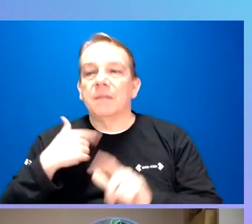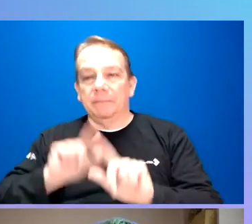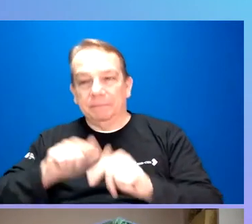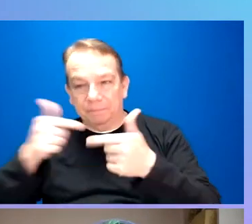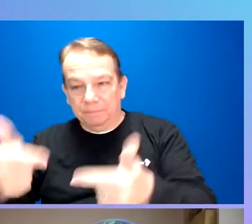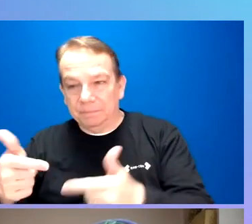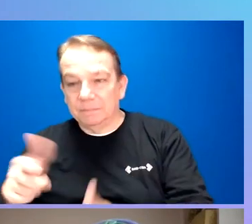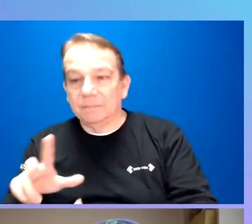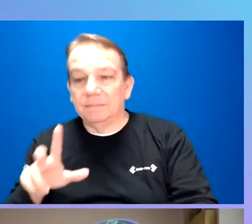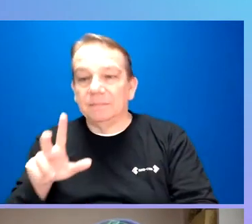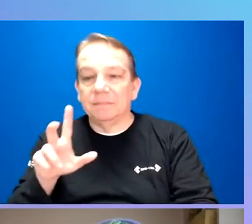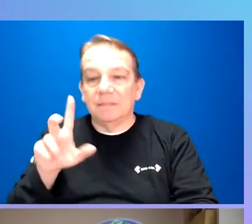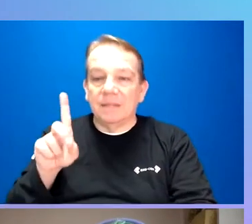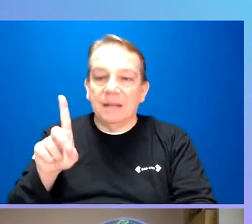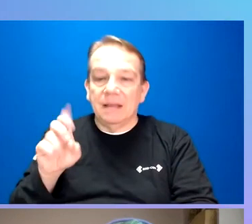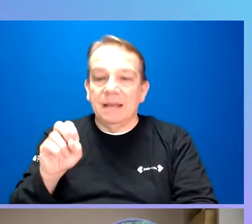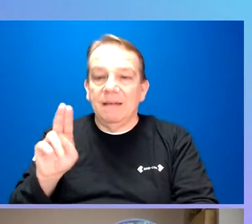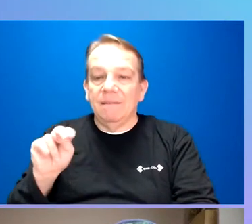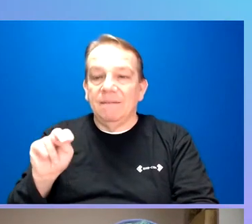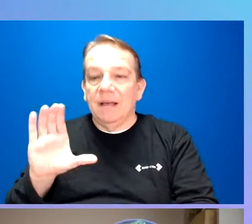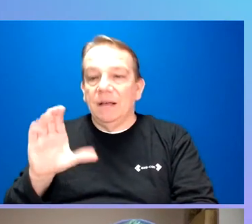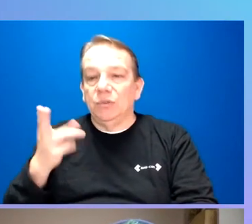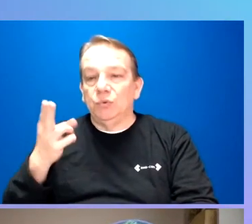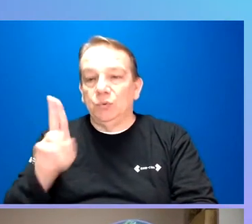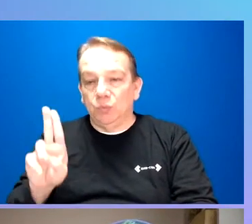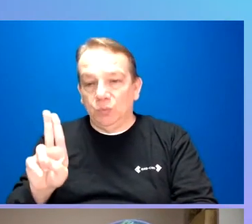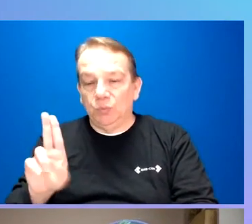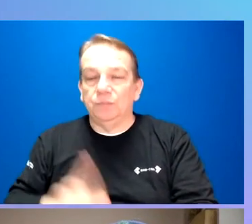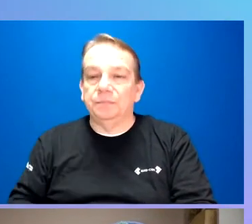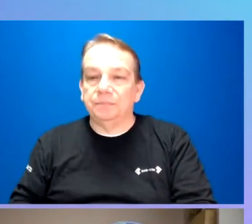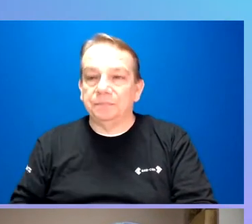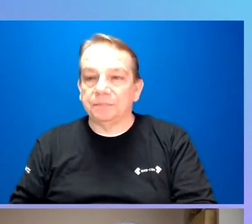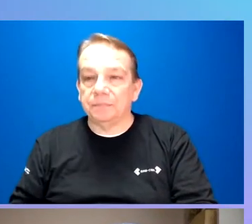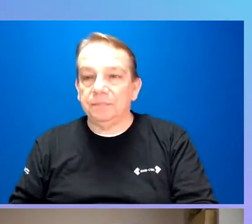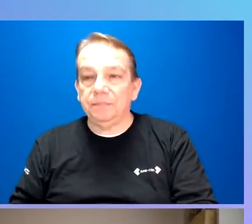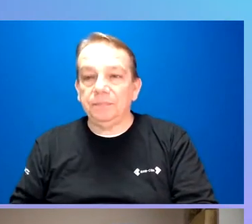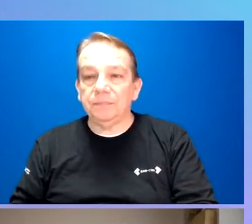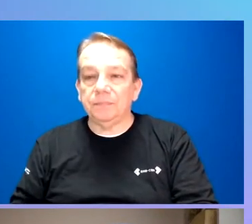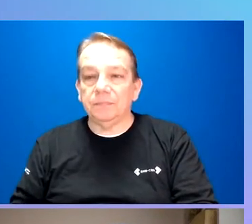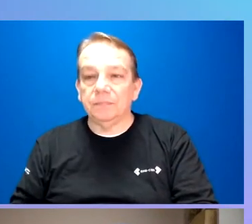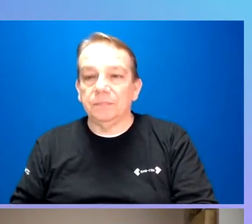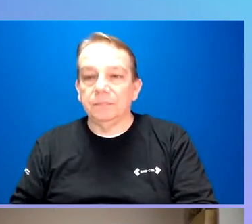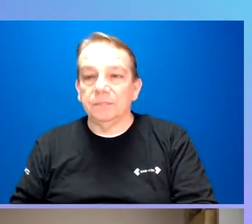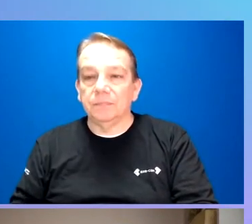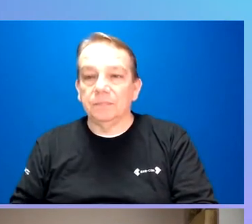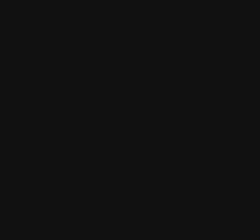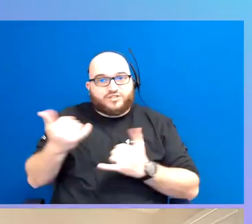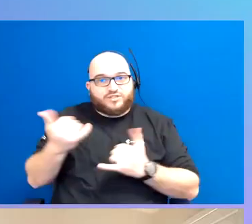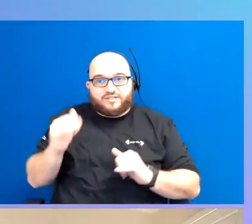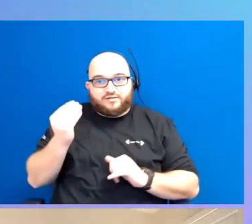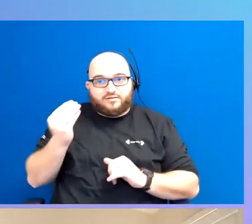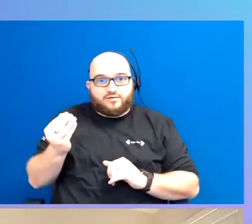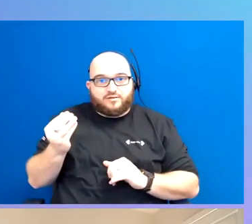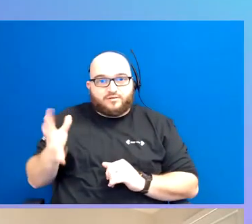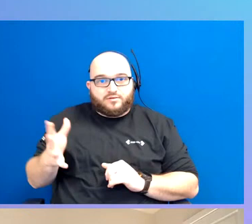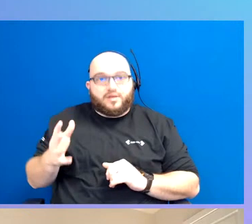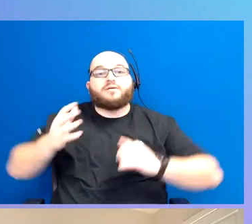Devanshu to kind of give us some more insight on what that task force thinks of this criteria. Yeah, sure. Thanks,